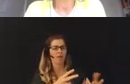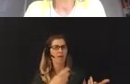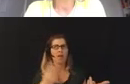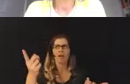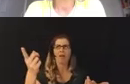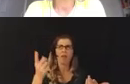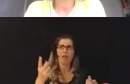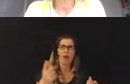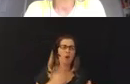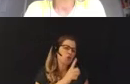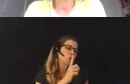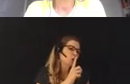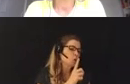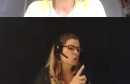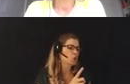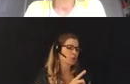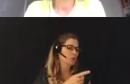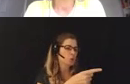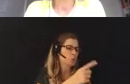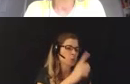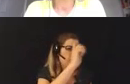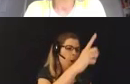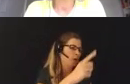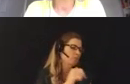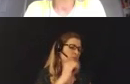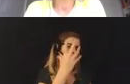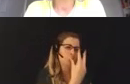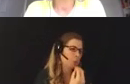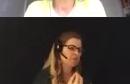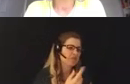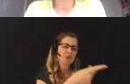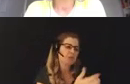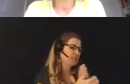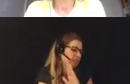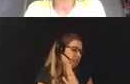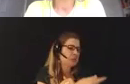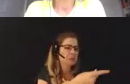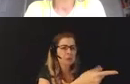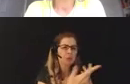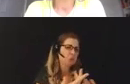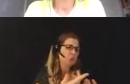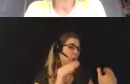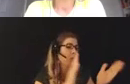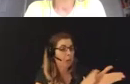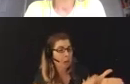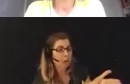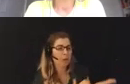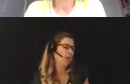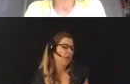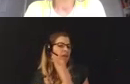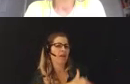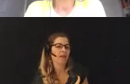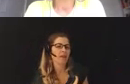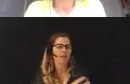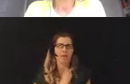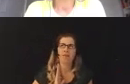society that tells us we are not smart, we are not beautiful, we are not talented, and we don't deserve to feel praised or empowered. As a